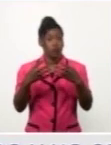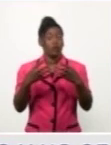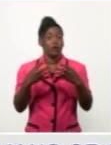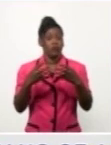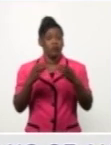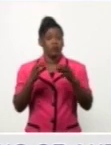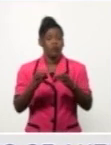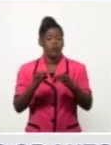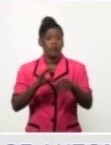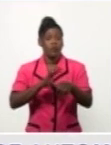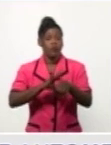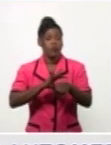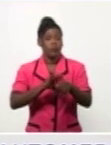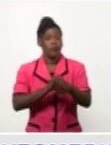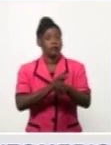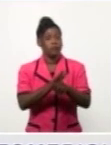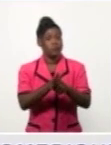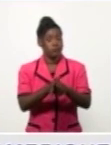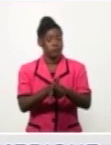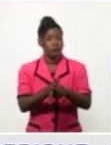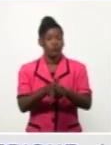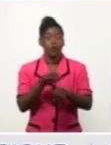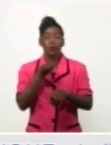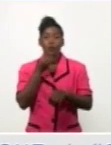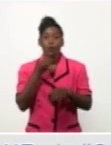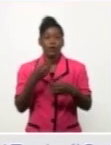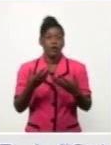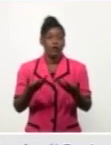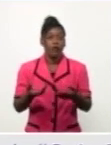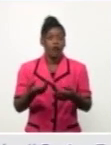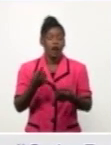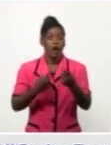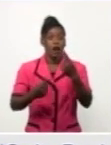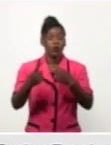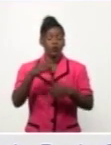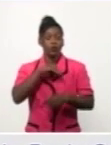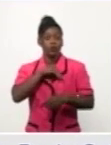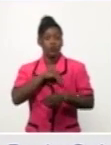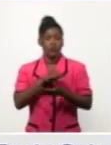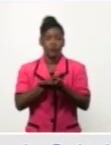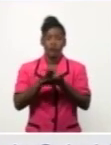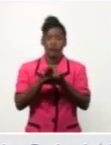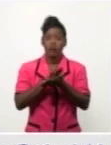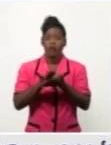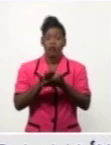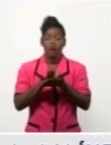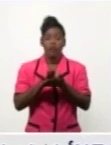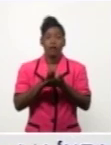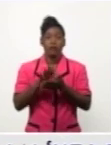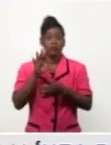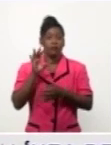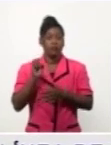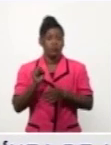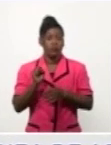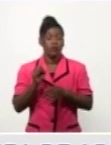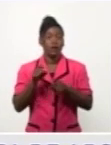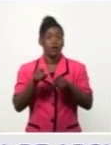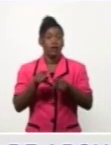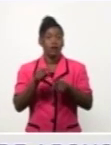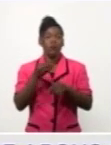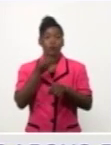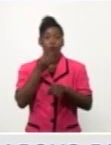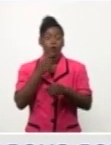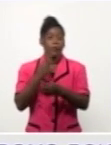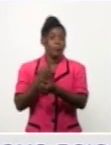results should not lead us to disregard the importance of the fact that this disease can be